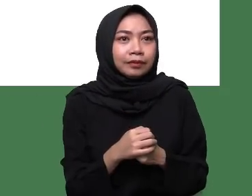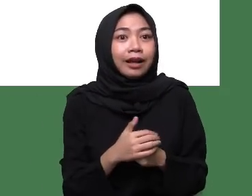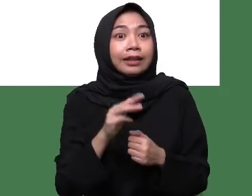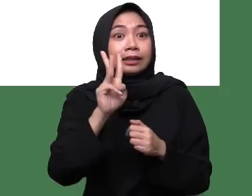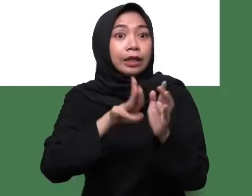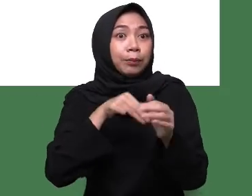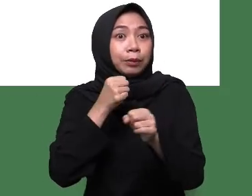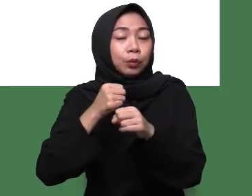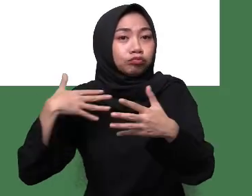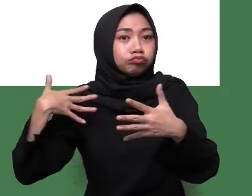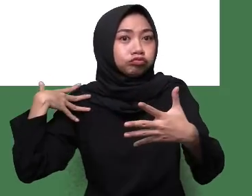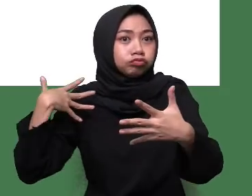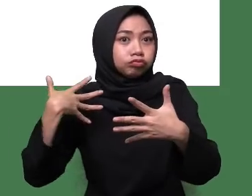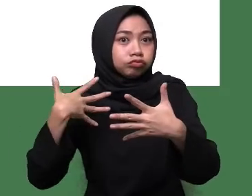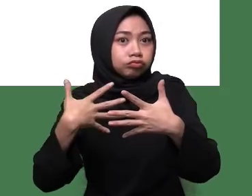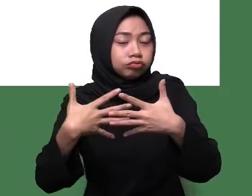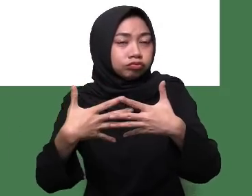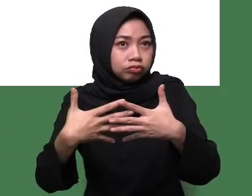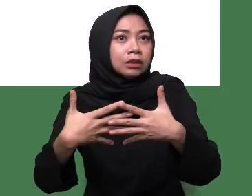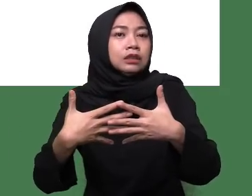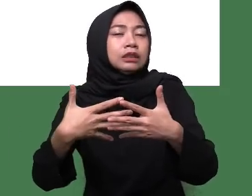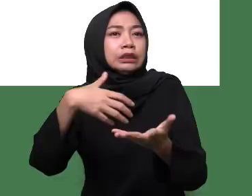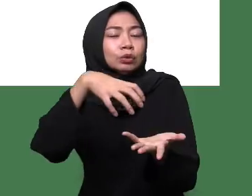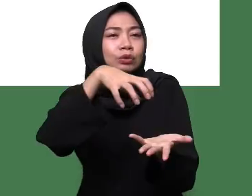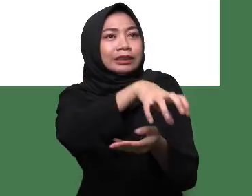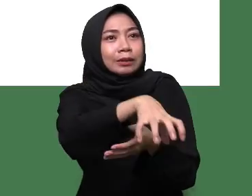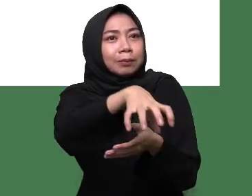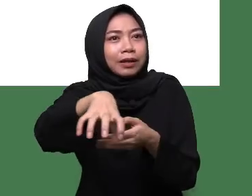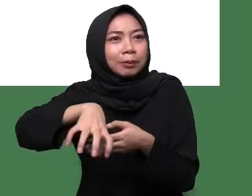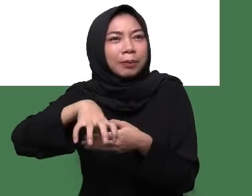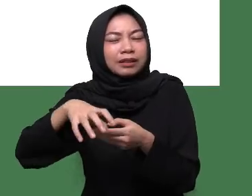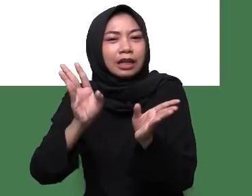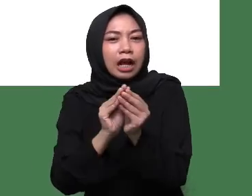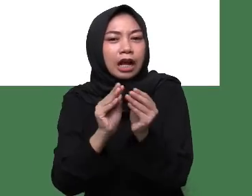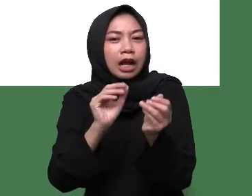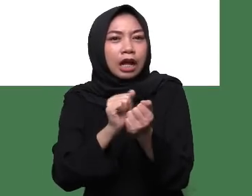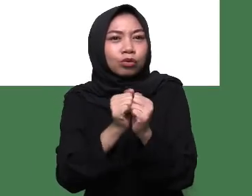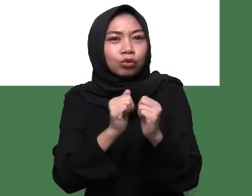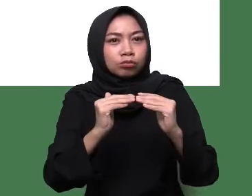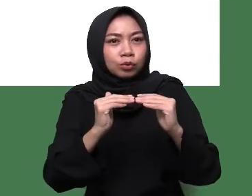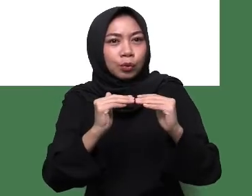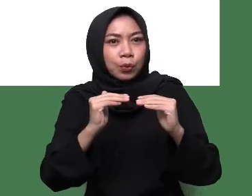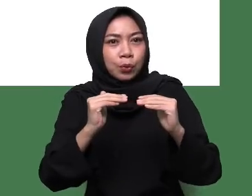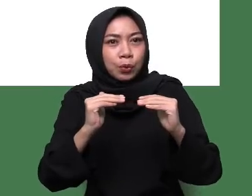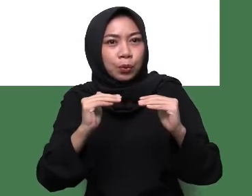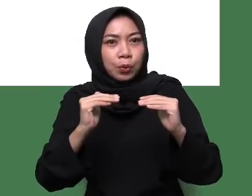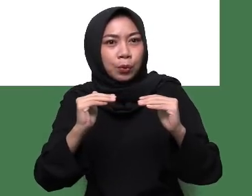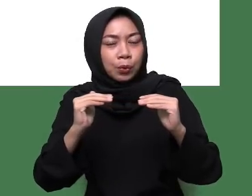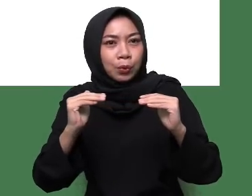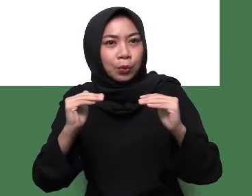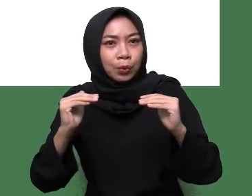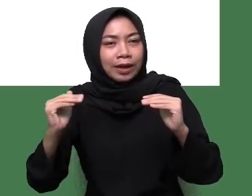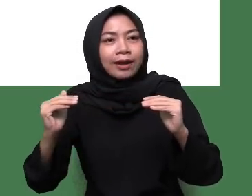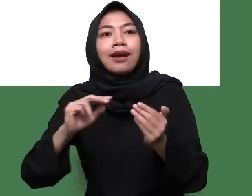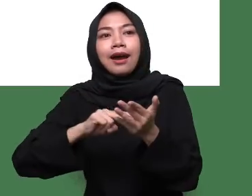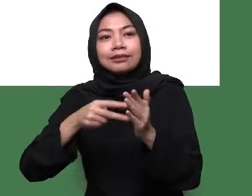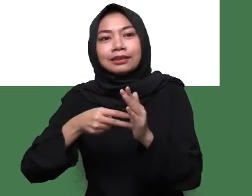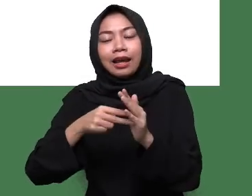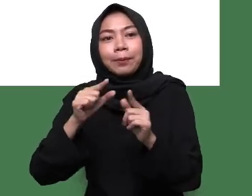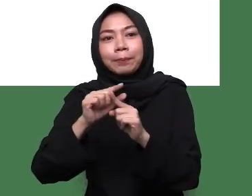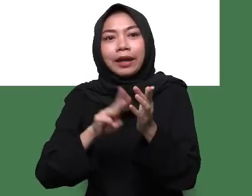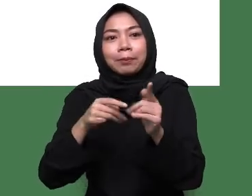3 weeks, the red graph area relatively steady, which implies Indonesia managed to control the FMD